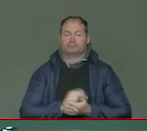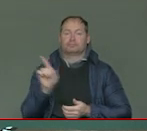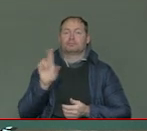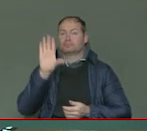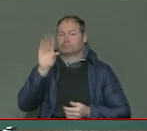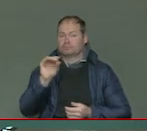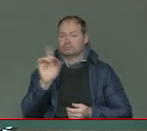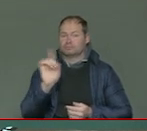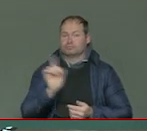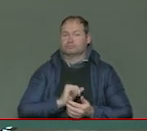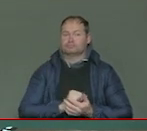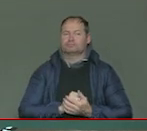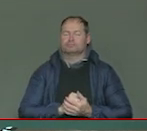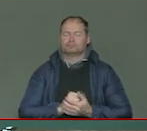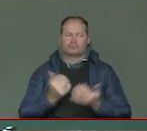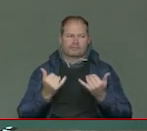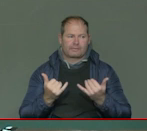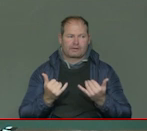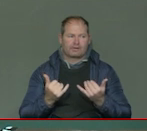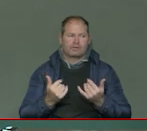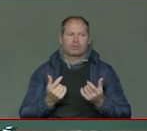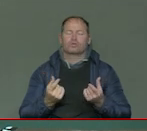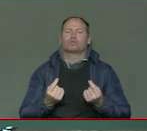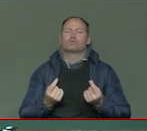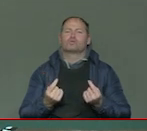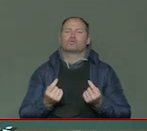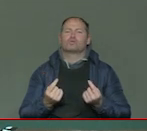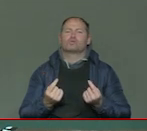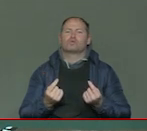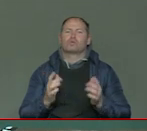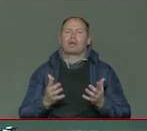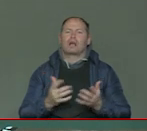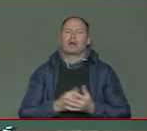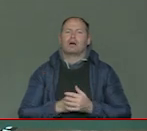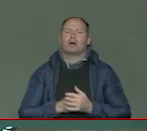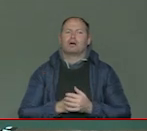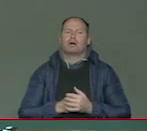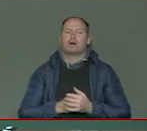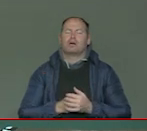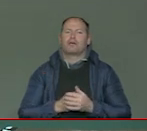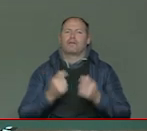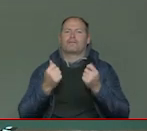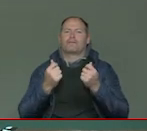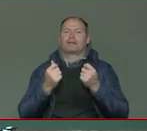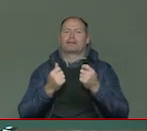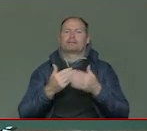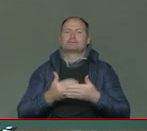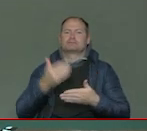you, how do you handle this post-dated EFT in our financial